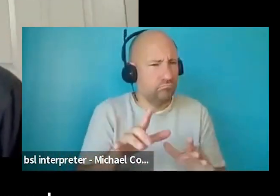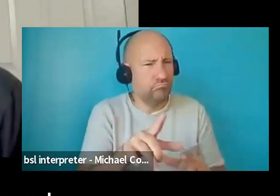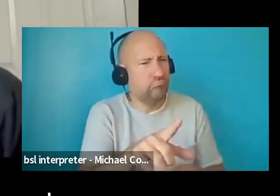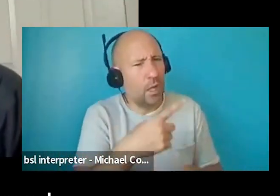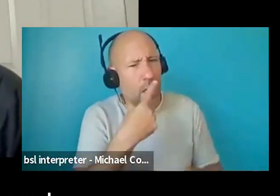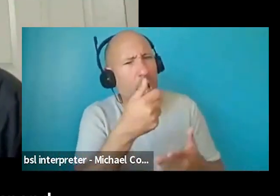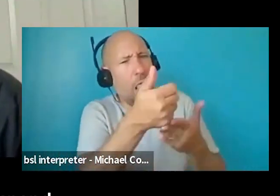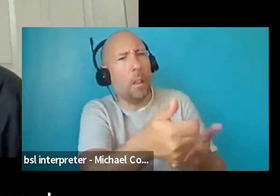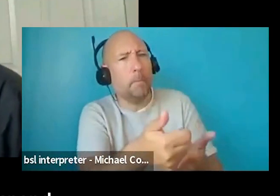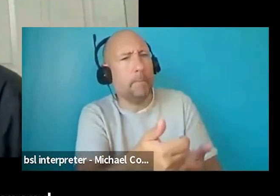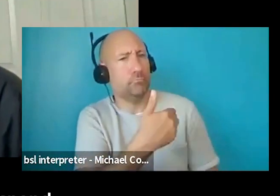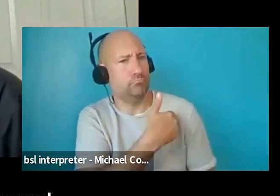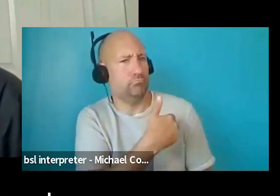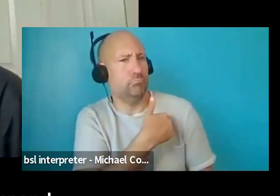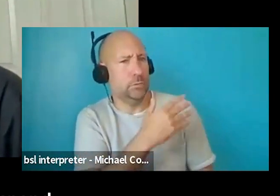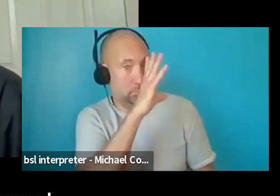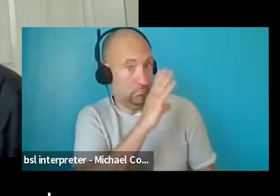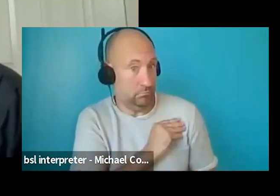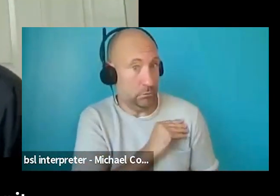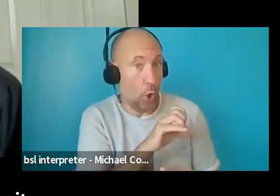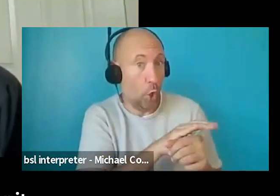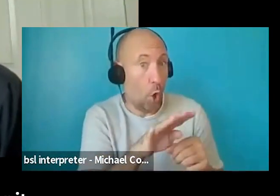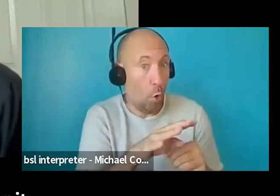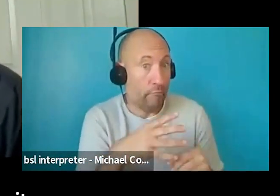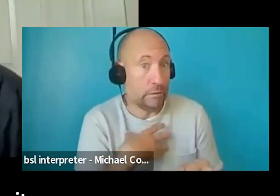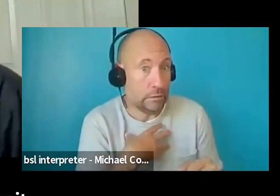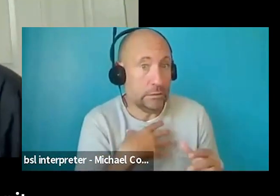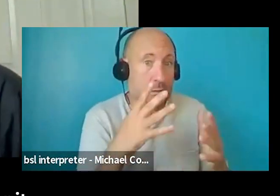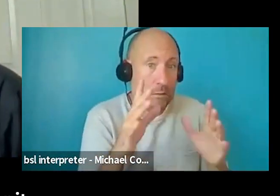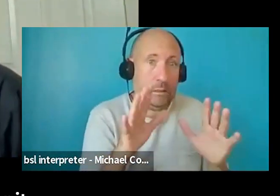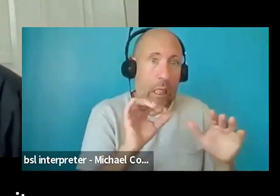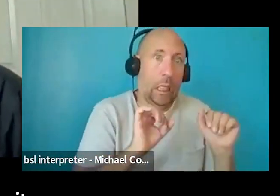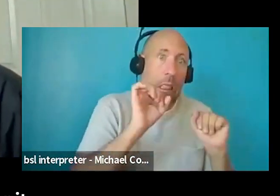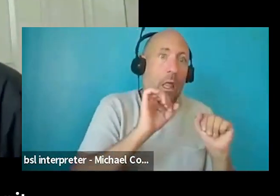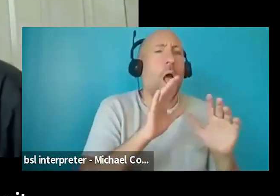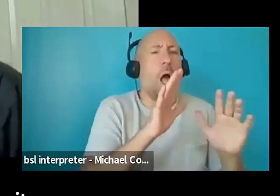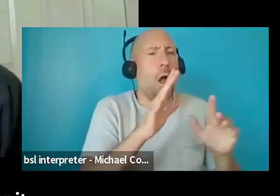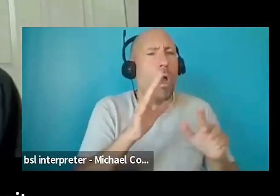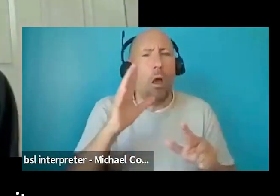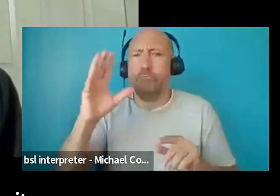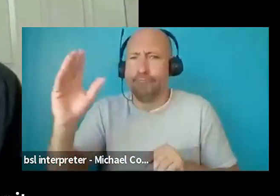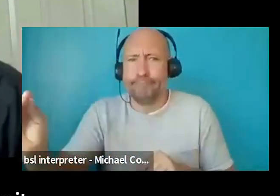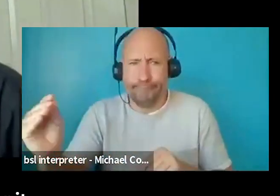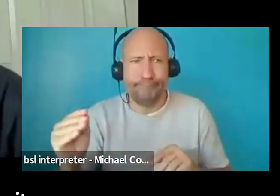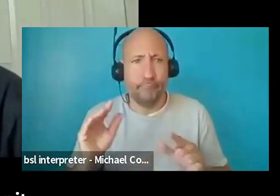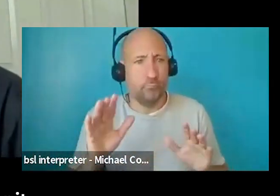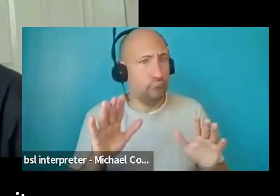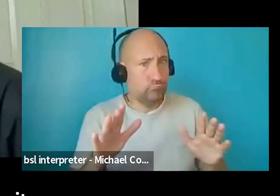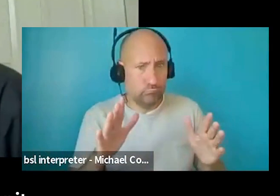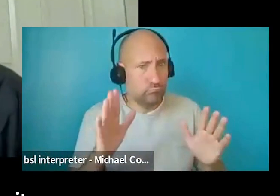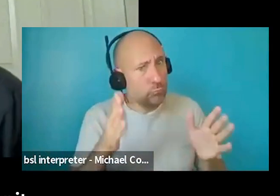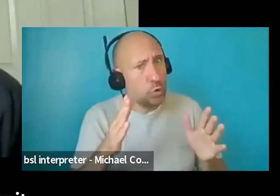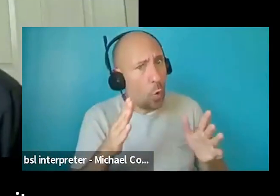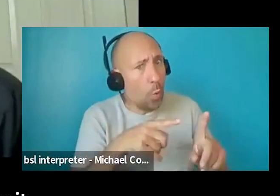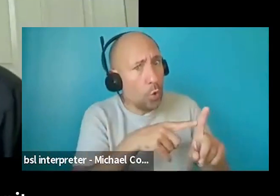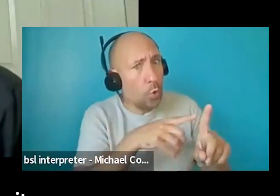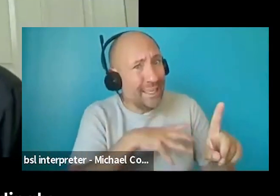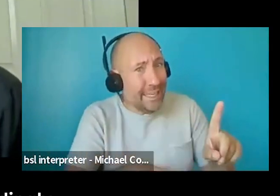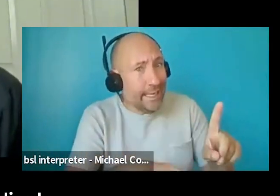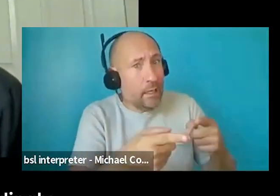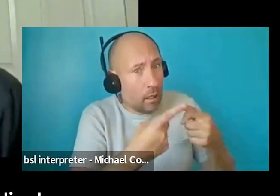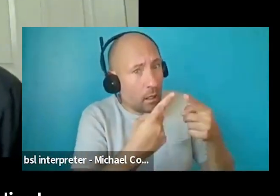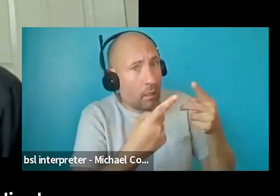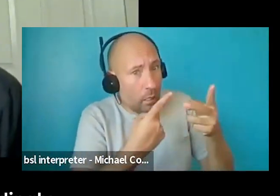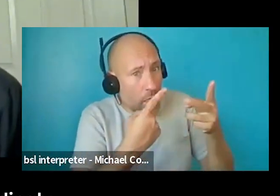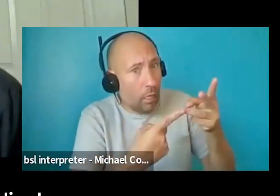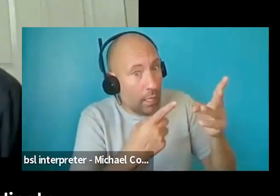your inquiry and needs there. So I suppose we're quite happy for it to be quite bespoke to your needs,